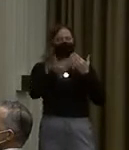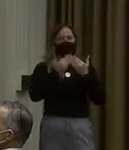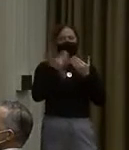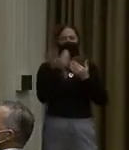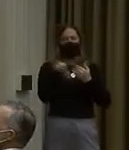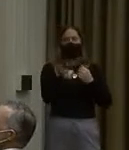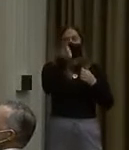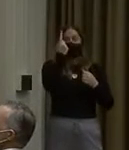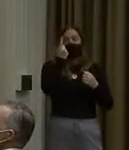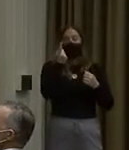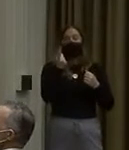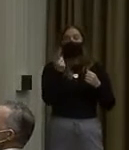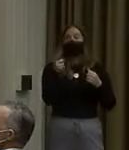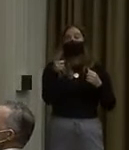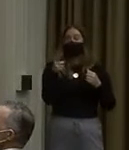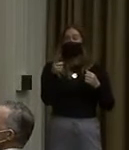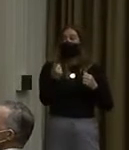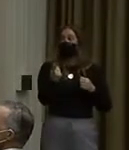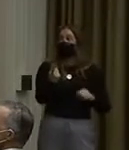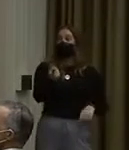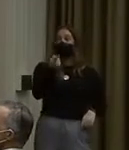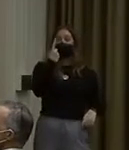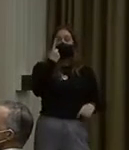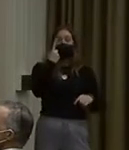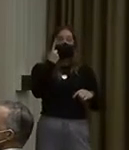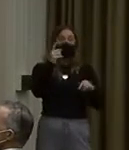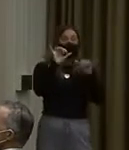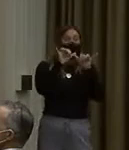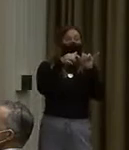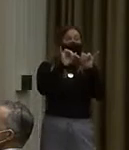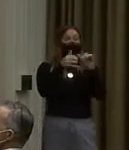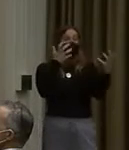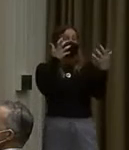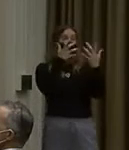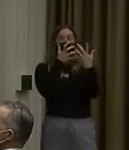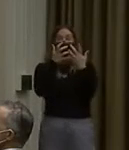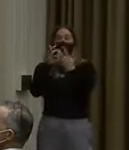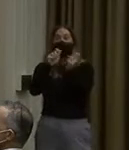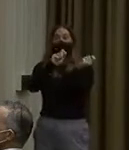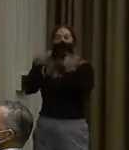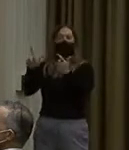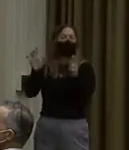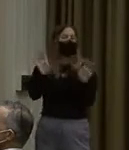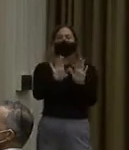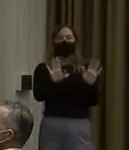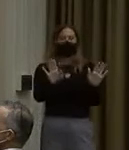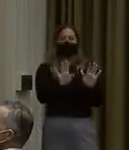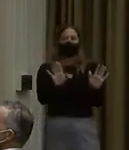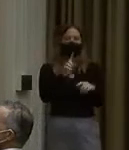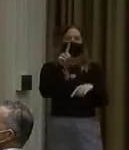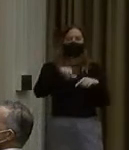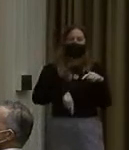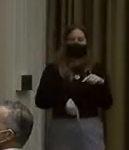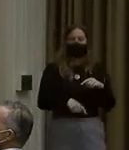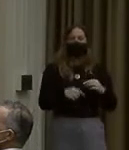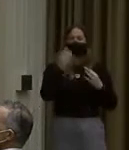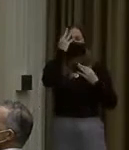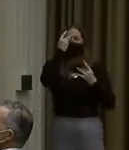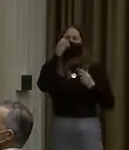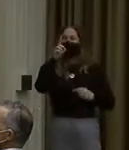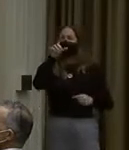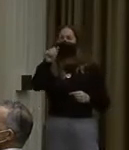to understand that we cannot use one-size-fits-all models for any of this, especially when thinking about